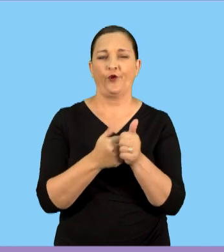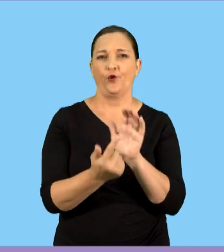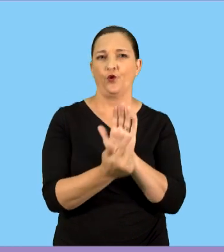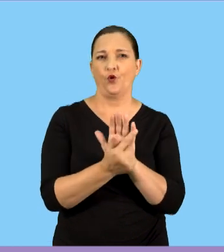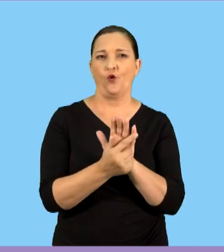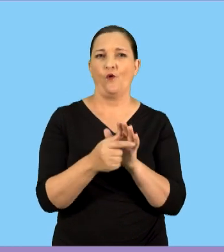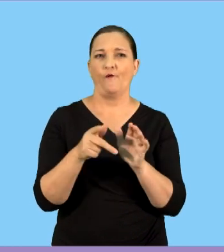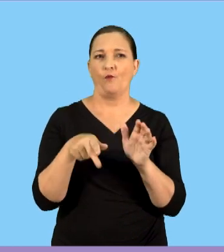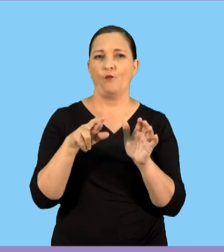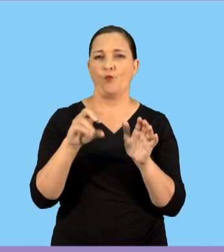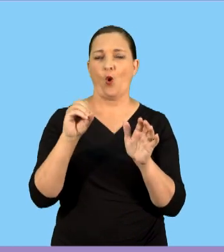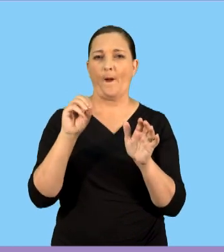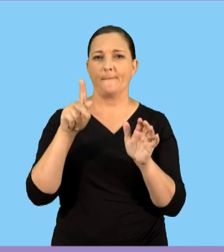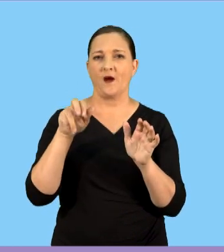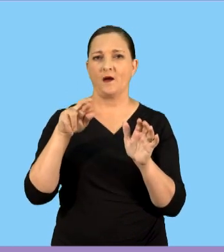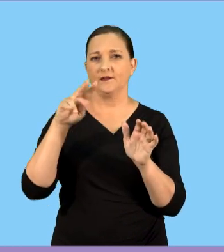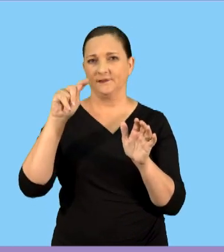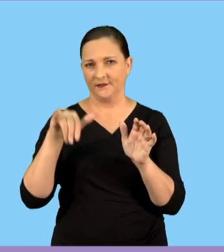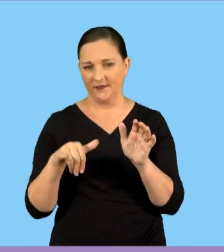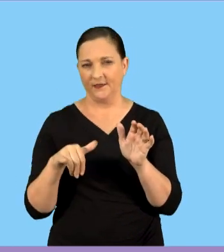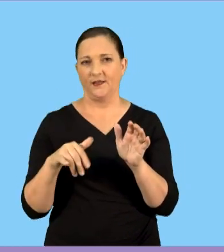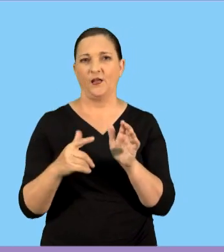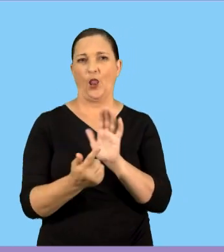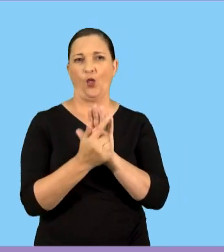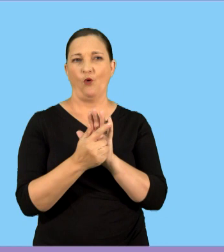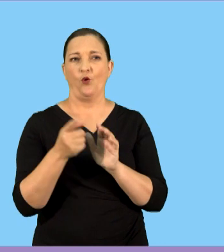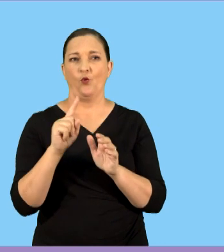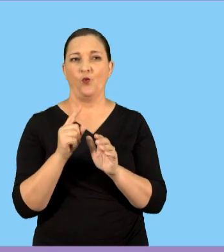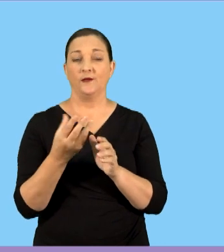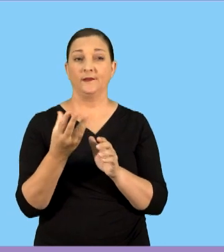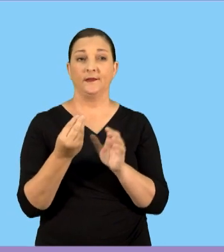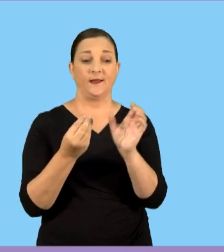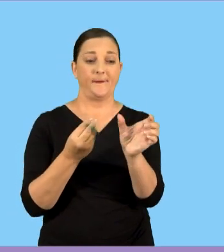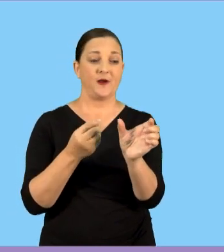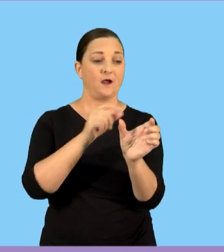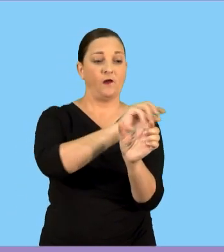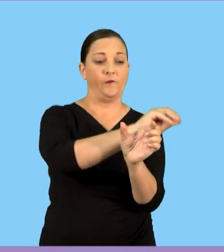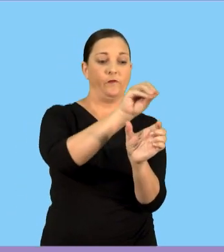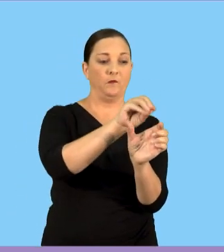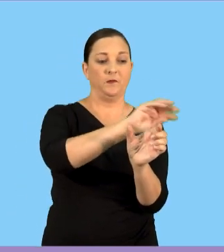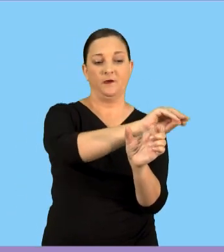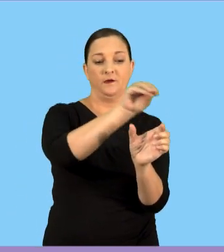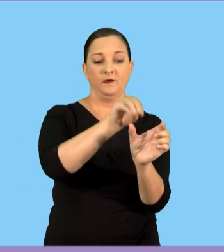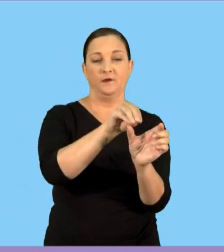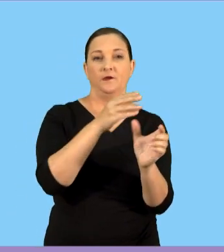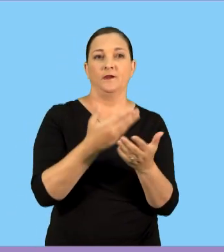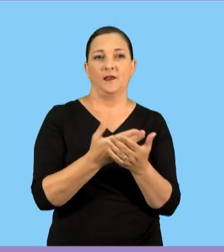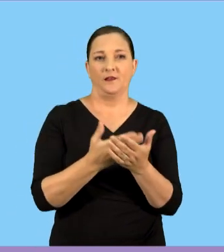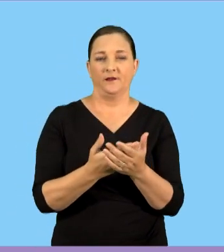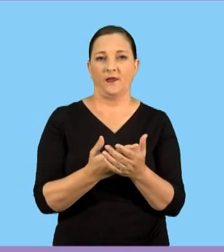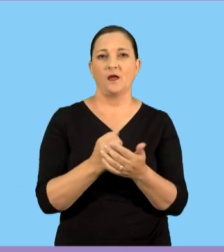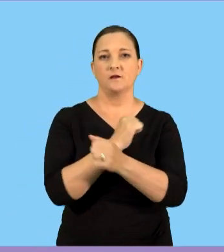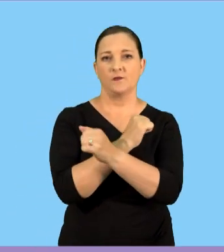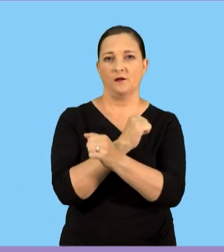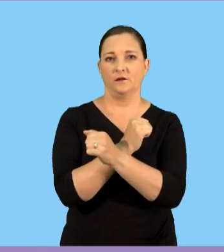the distributive property, if we have a number outside of the bracket, then it is going to multiply with each of